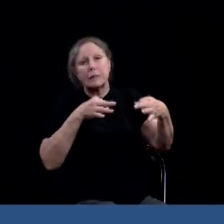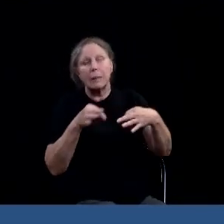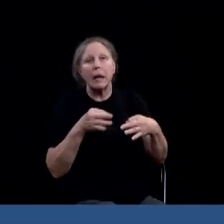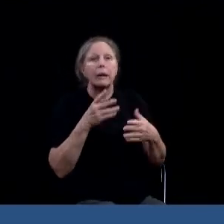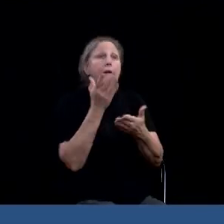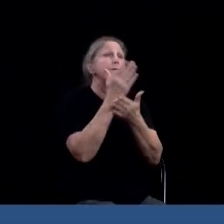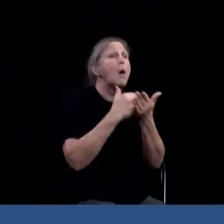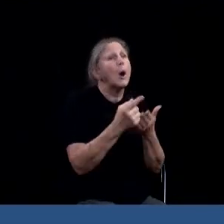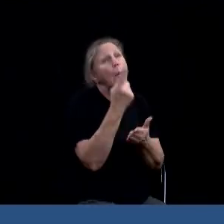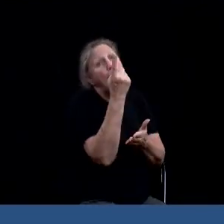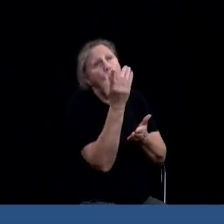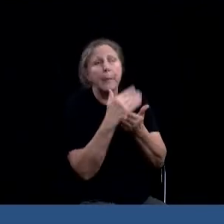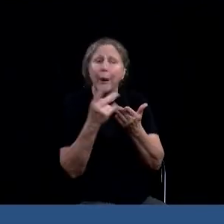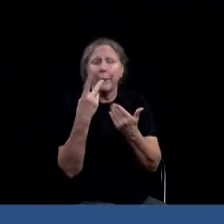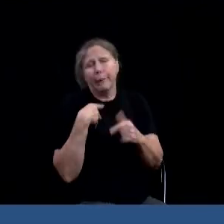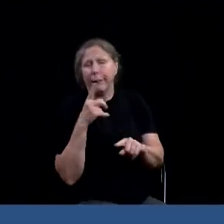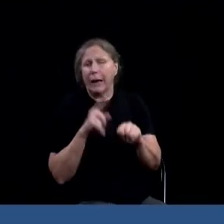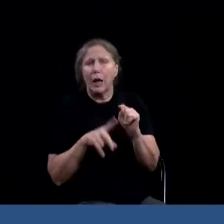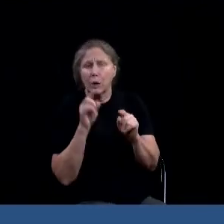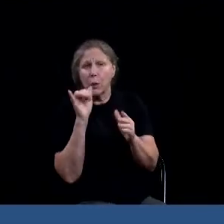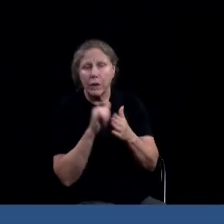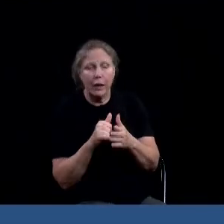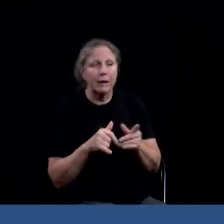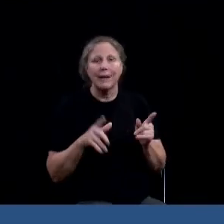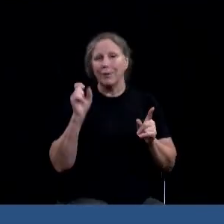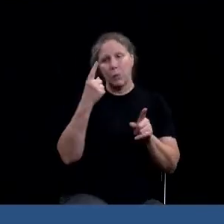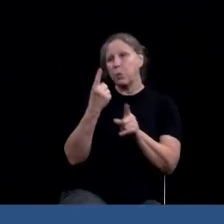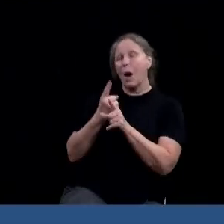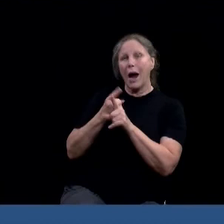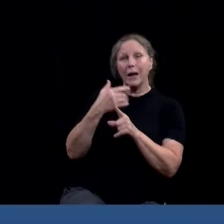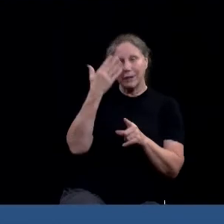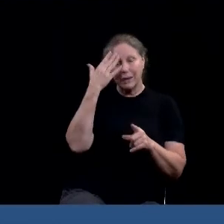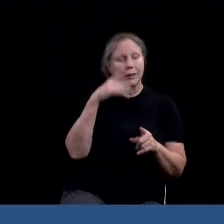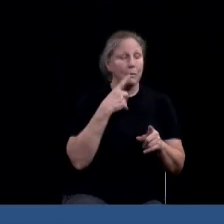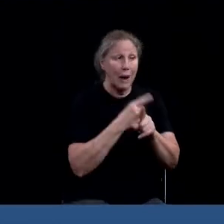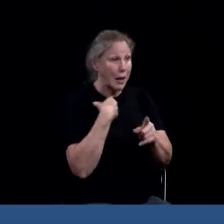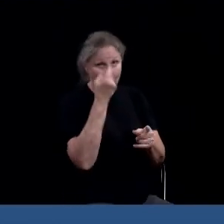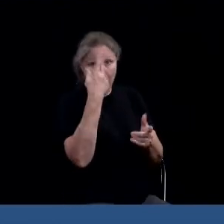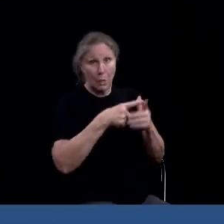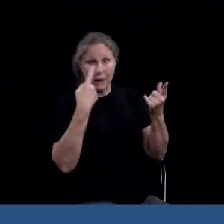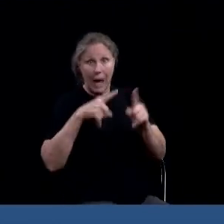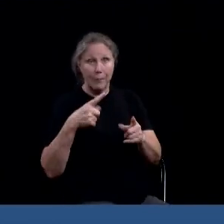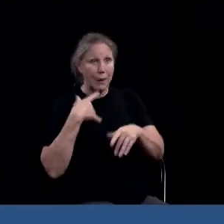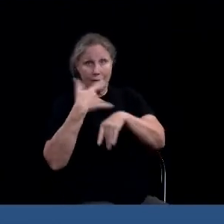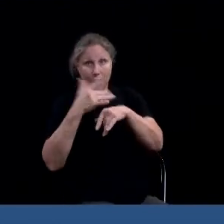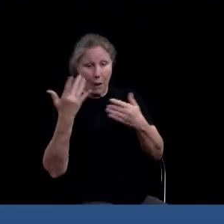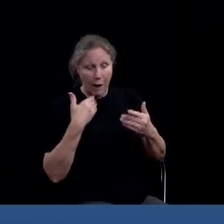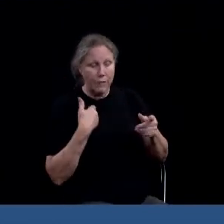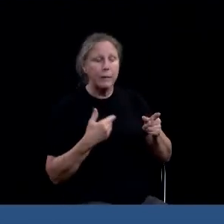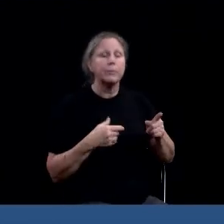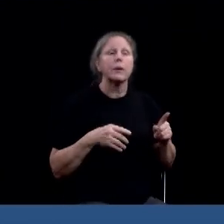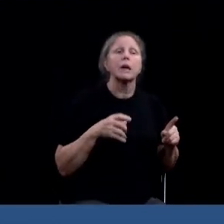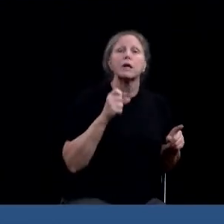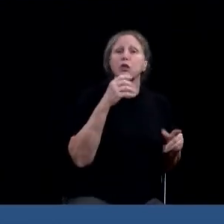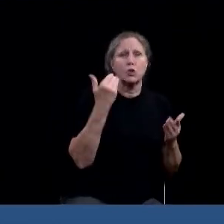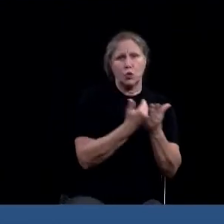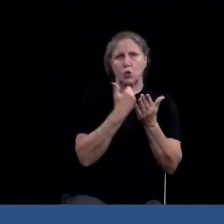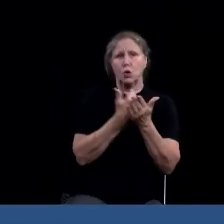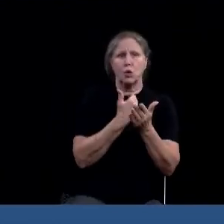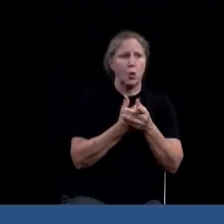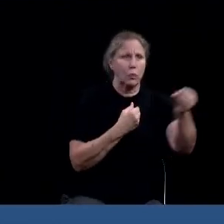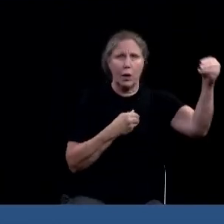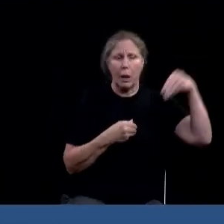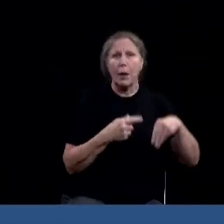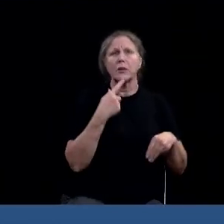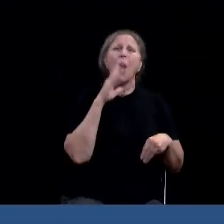know what you're working. Yeah, I don't know what I've got for vacancies. Brand new developer, he could come in and tell you, oh no, we can do this in X amount, rent it